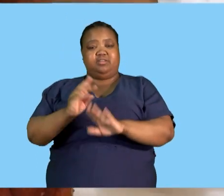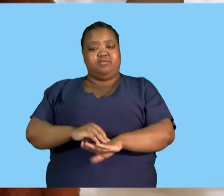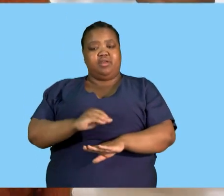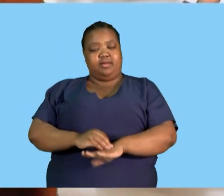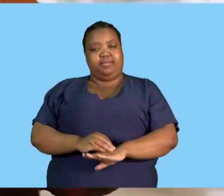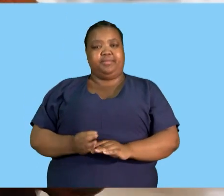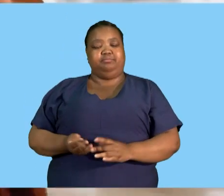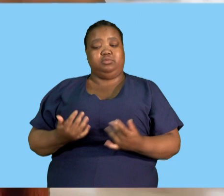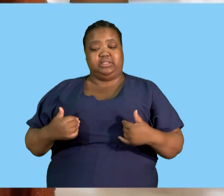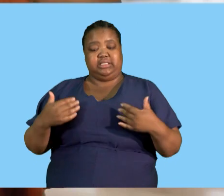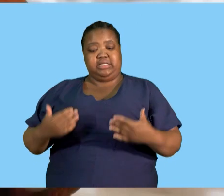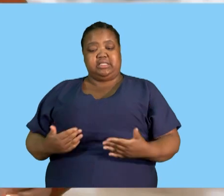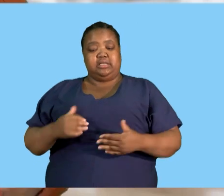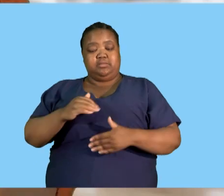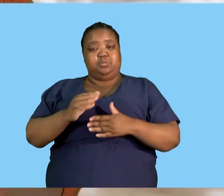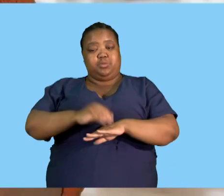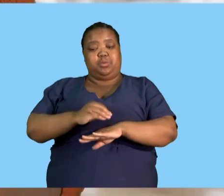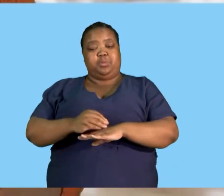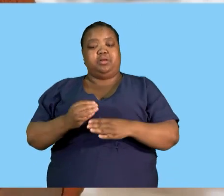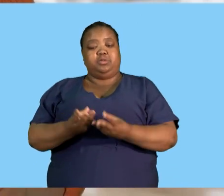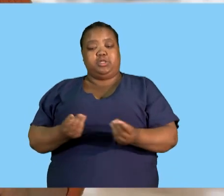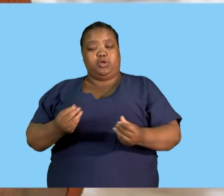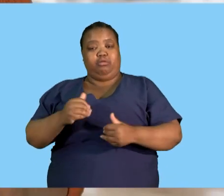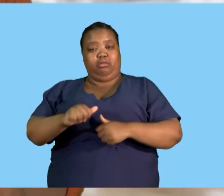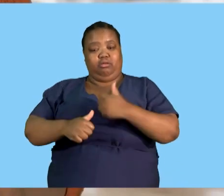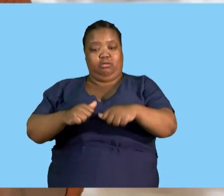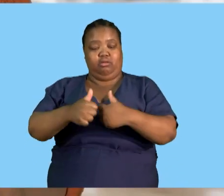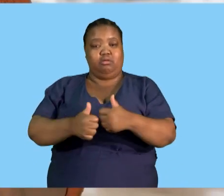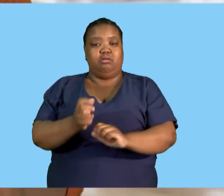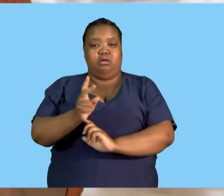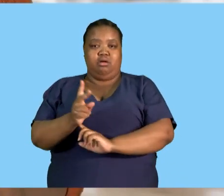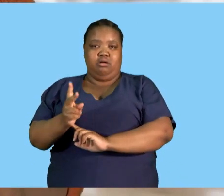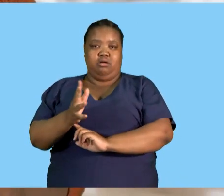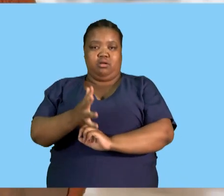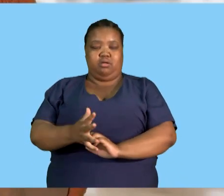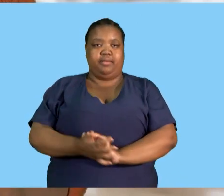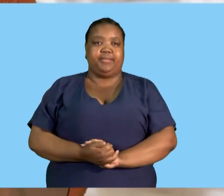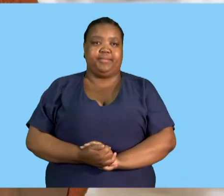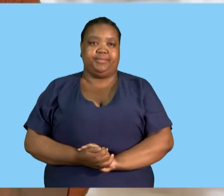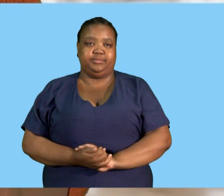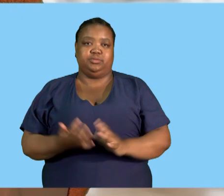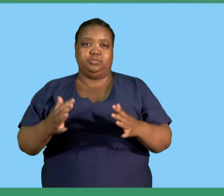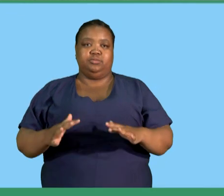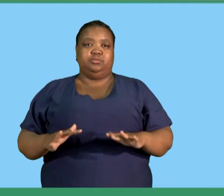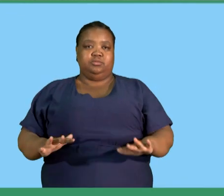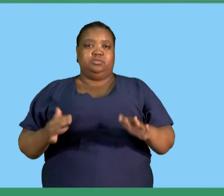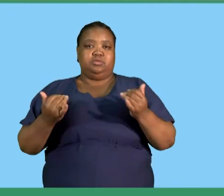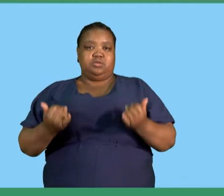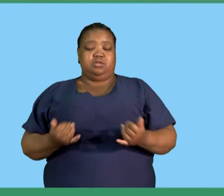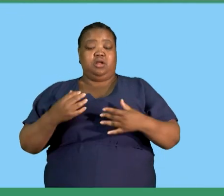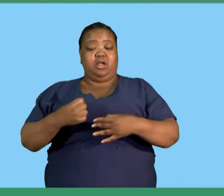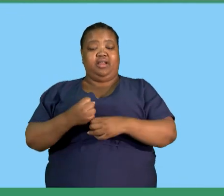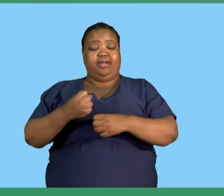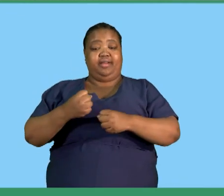and start afresh with our problem solving steps. Right, and afterwards we need to